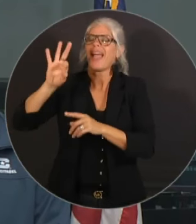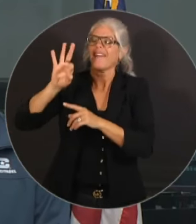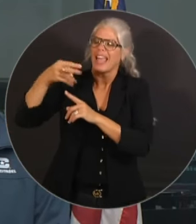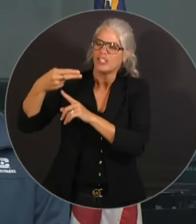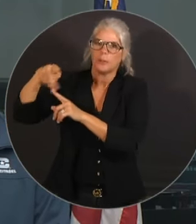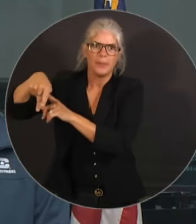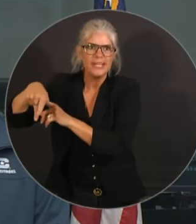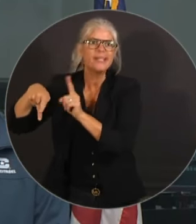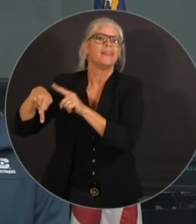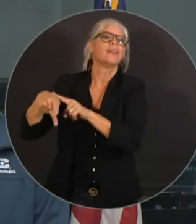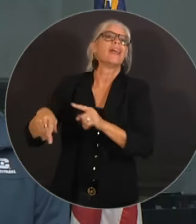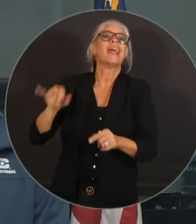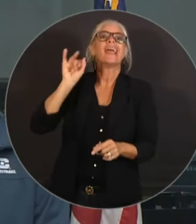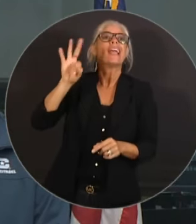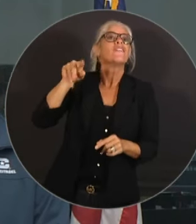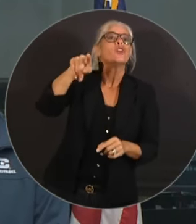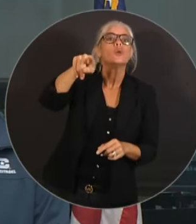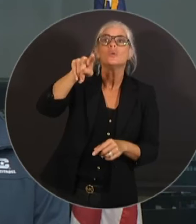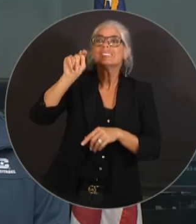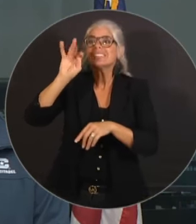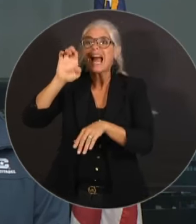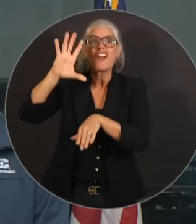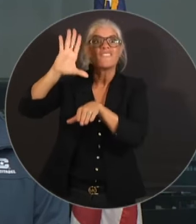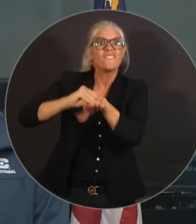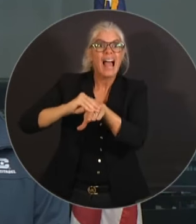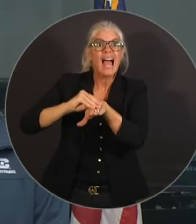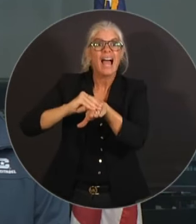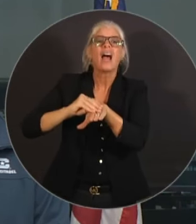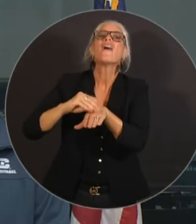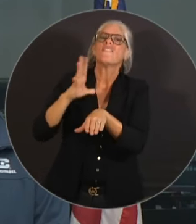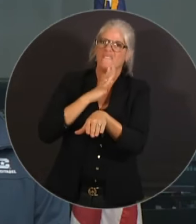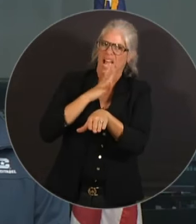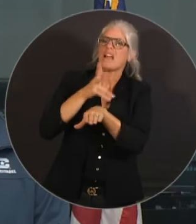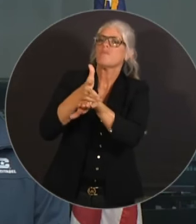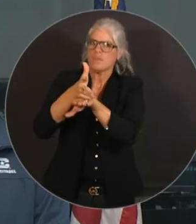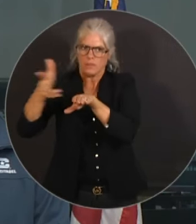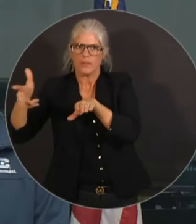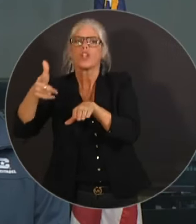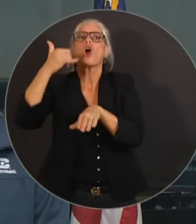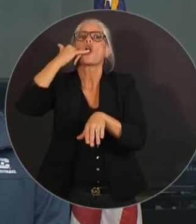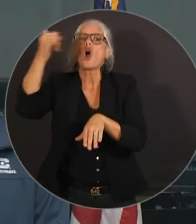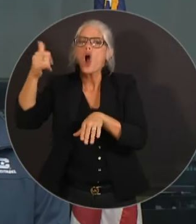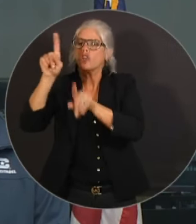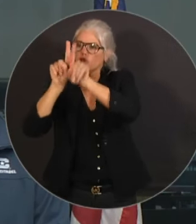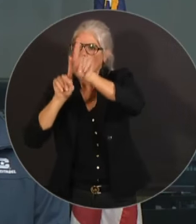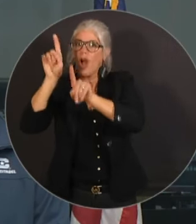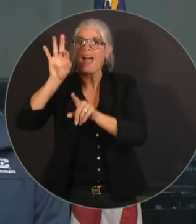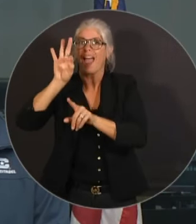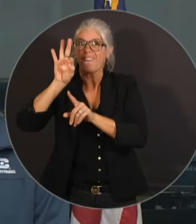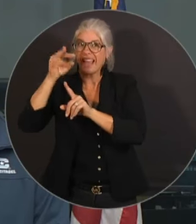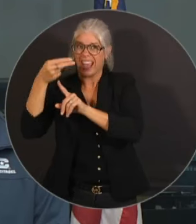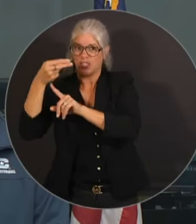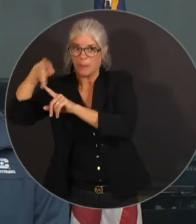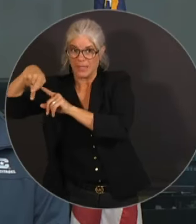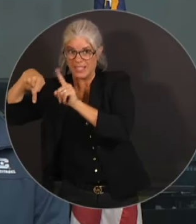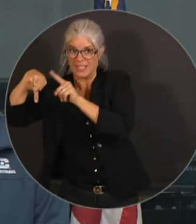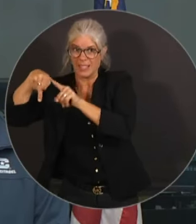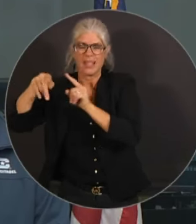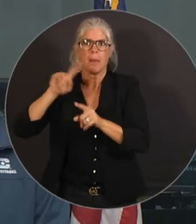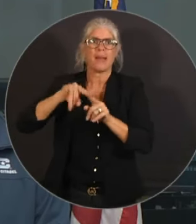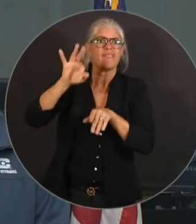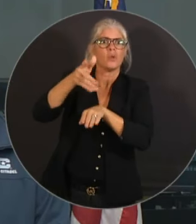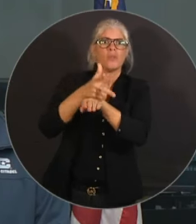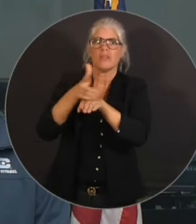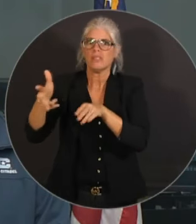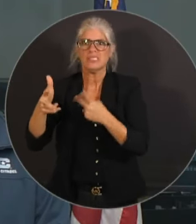there to help change a tire. But if the vehicle cannot be restarted and moved, then it's going to have to be moved to the left side of the interstate so that